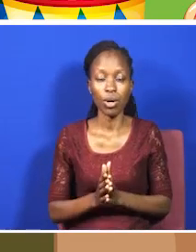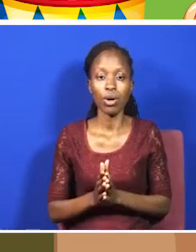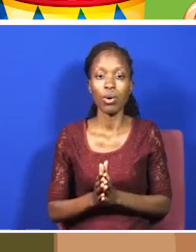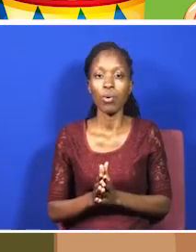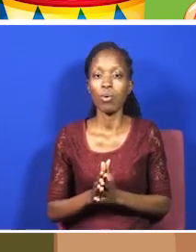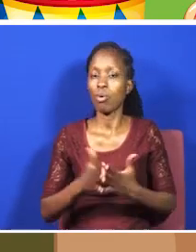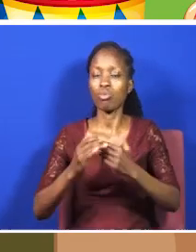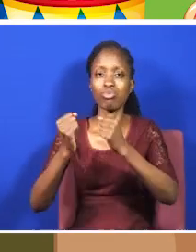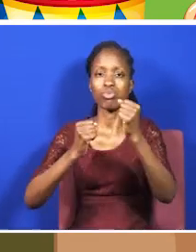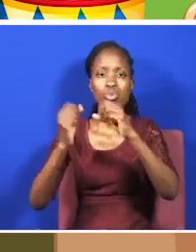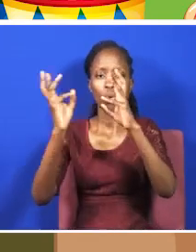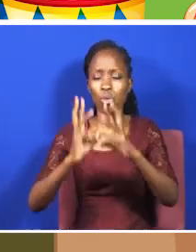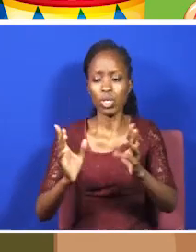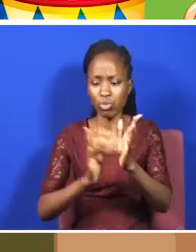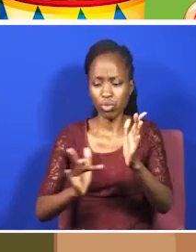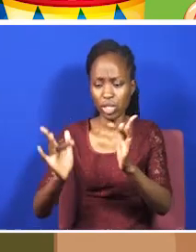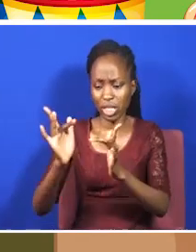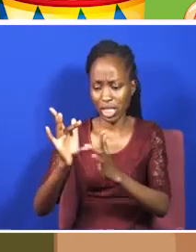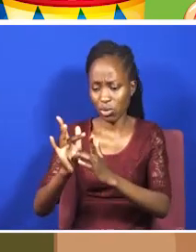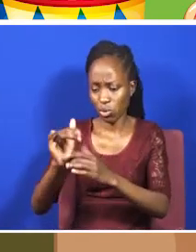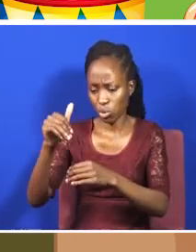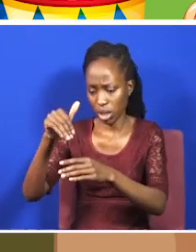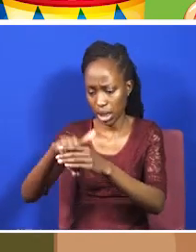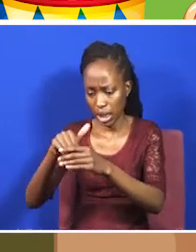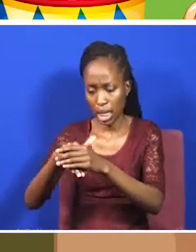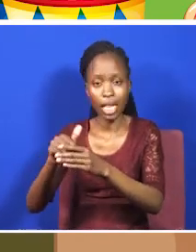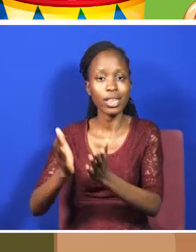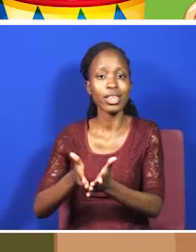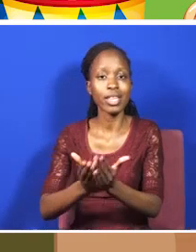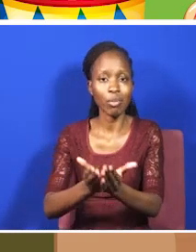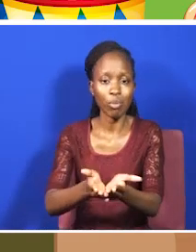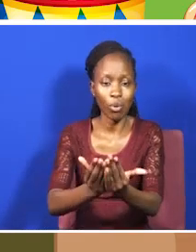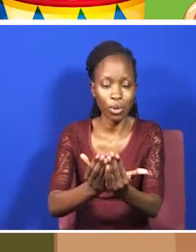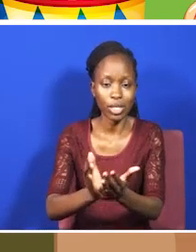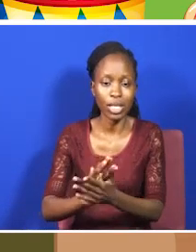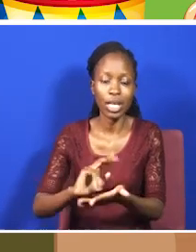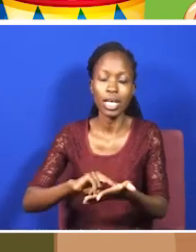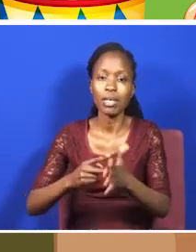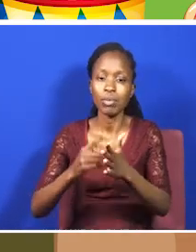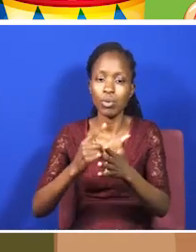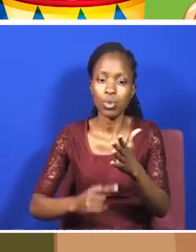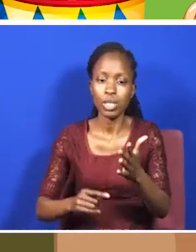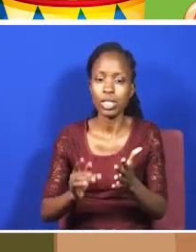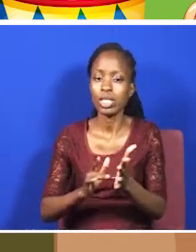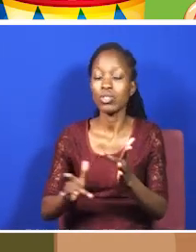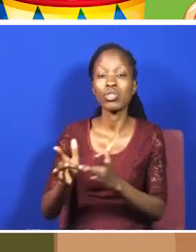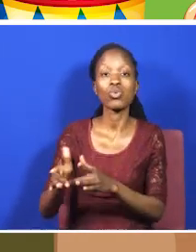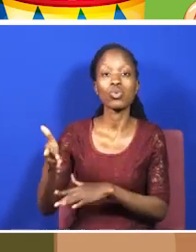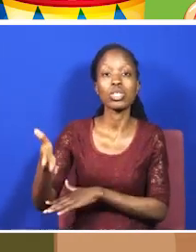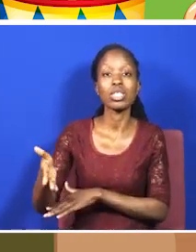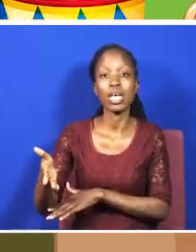disciples, and we have a storm or a strong wind, and Jesus was in that